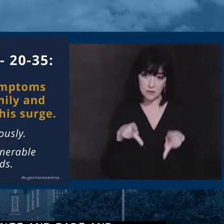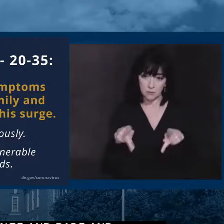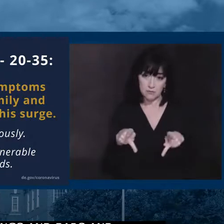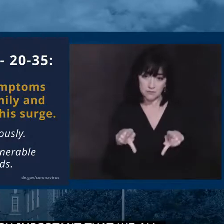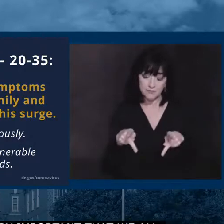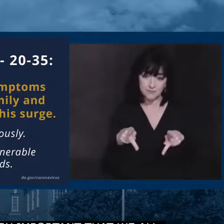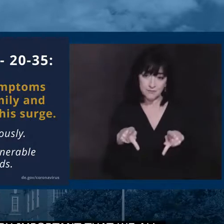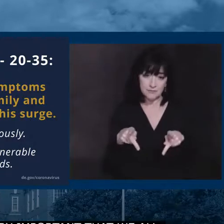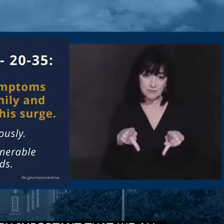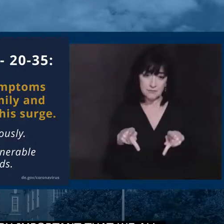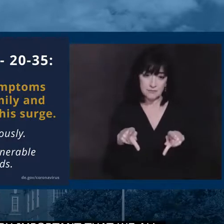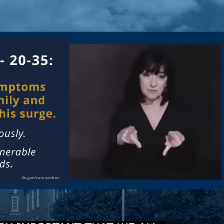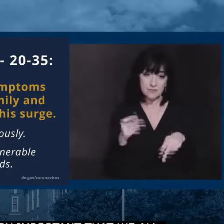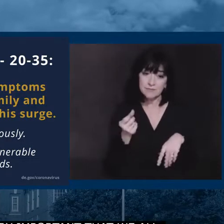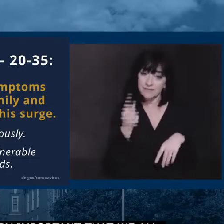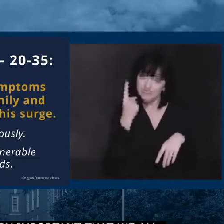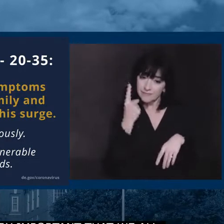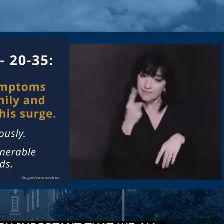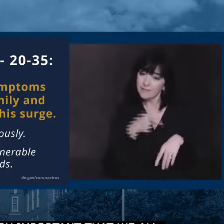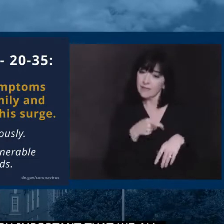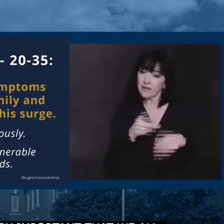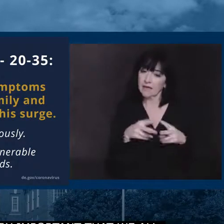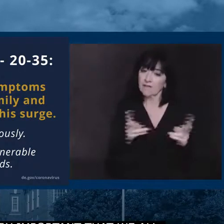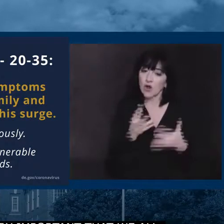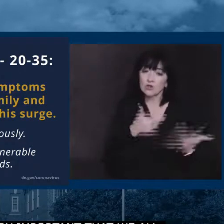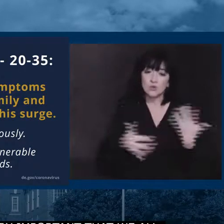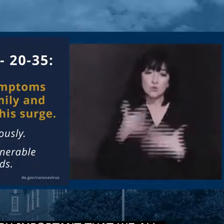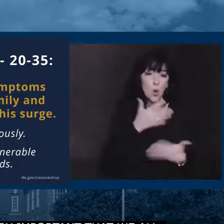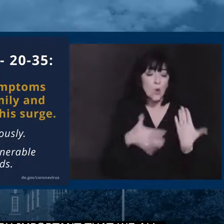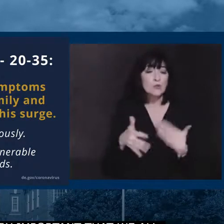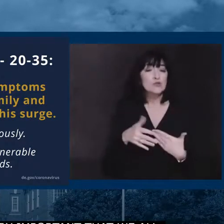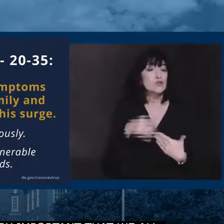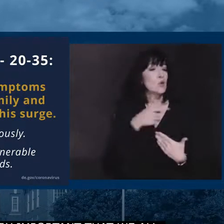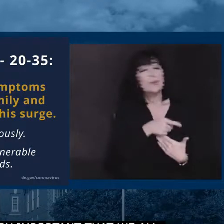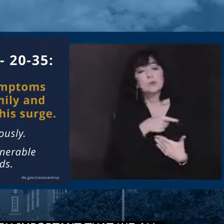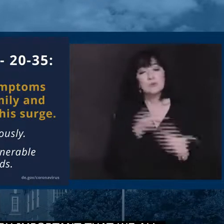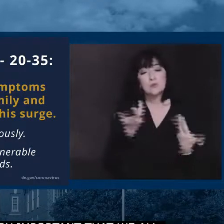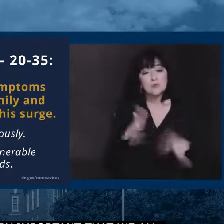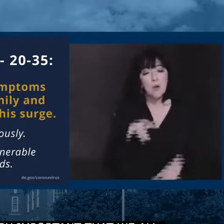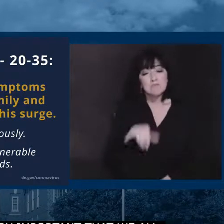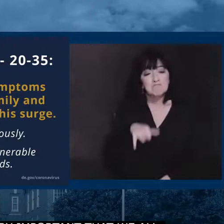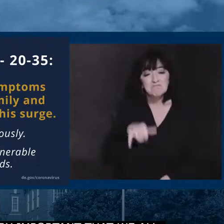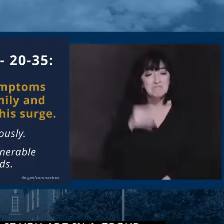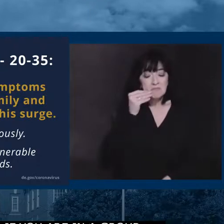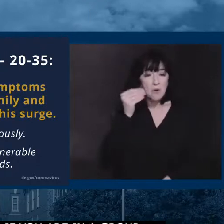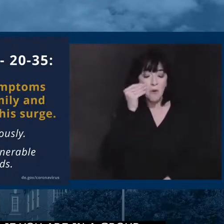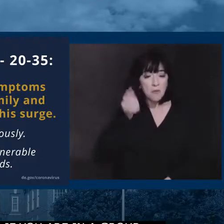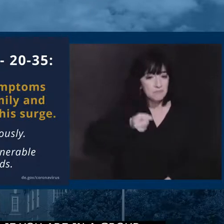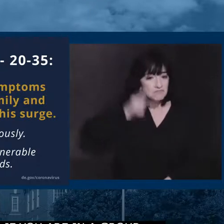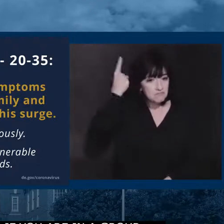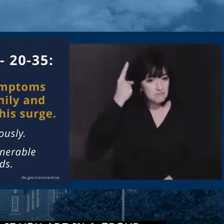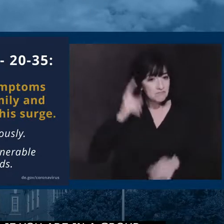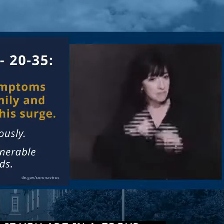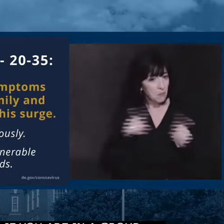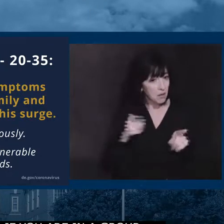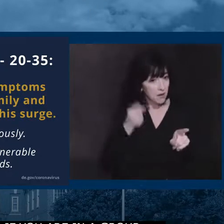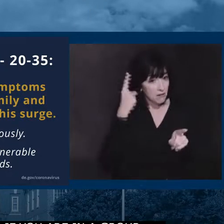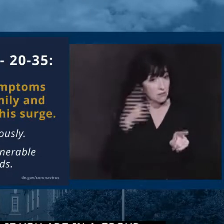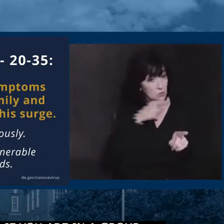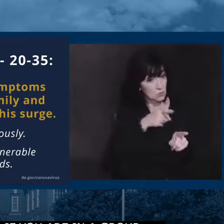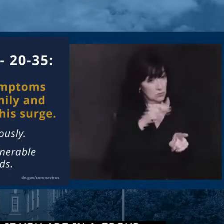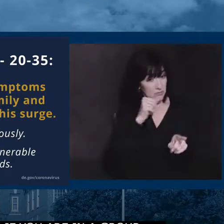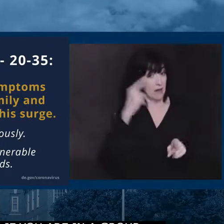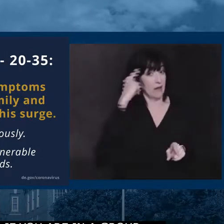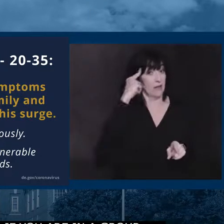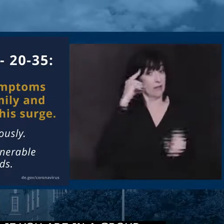are moving and very social with their activities. Just realize that you're vulnerable to your families and